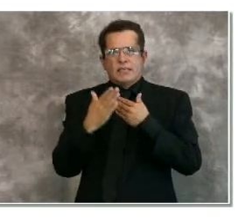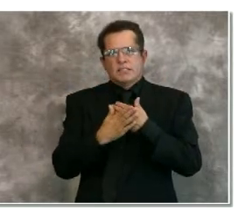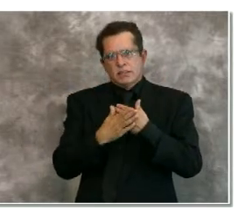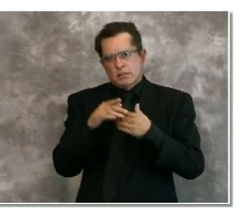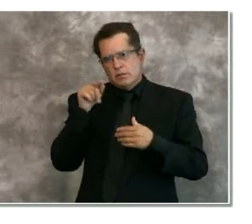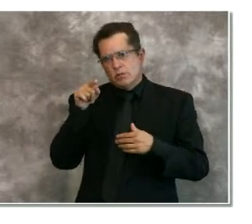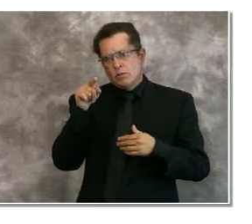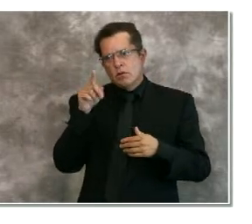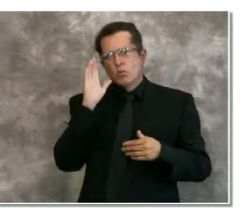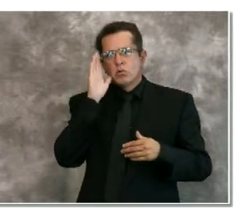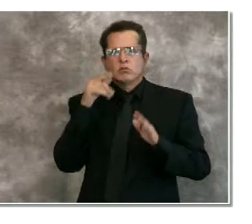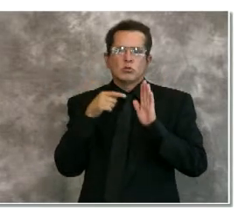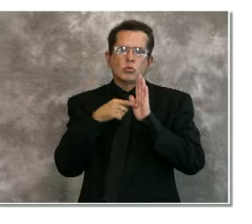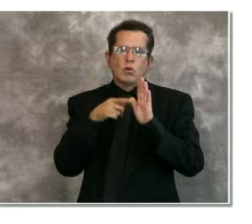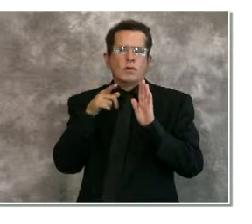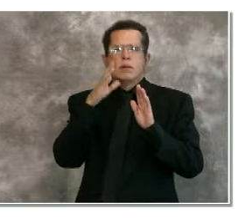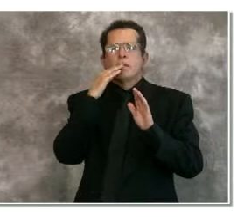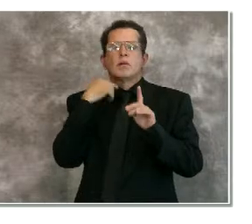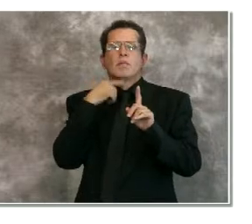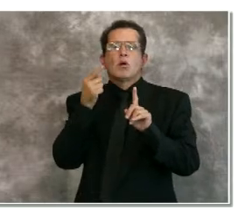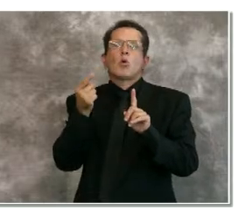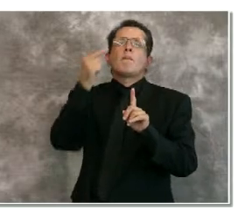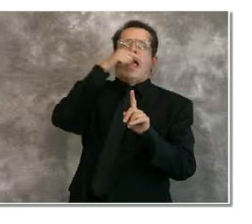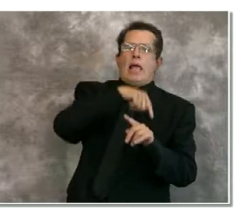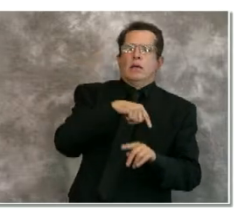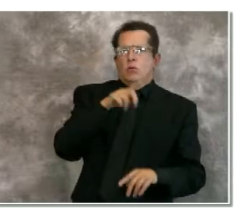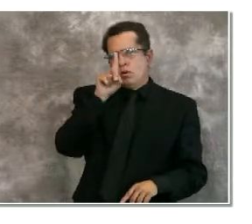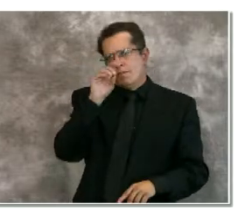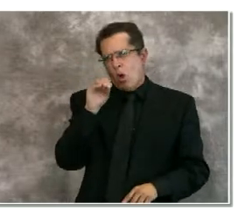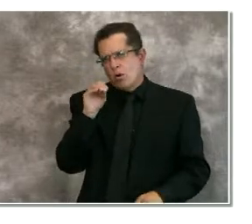talk about, actually, just go back one slide, please,